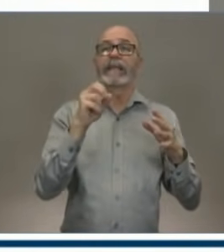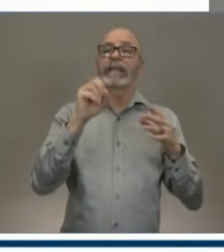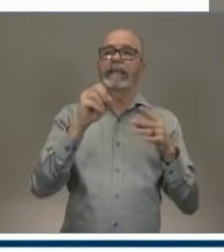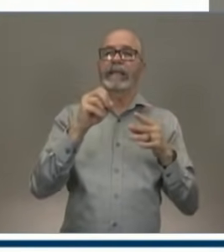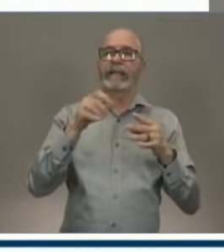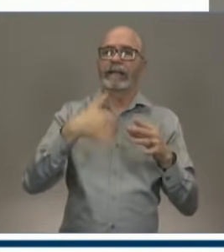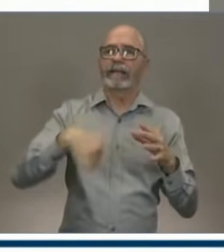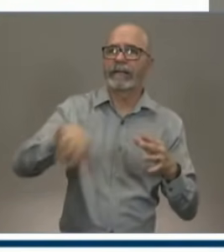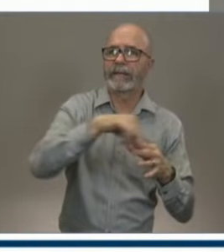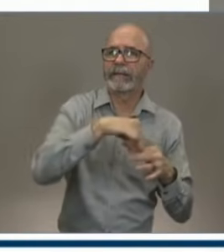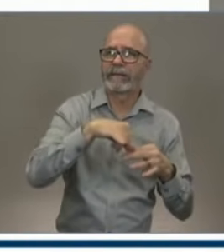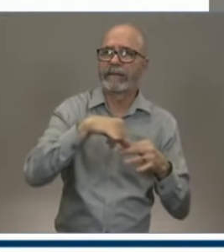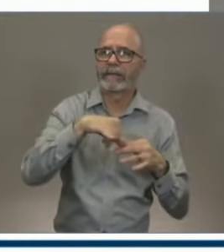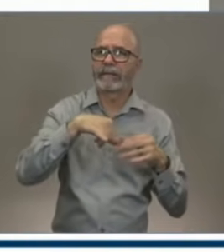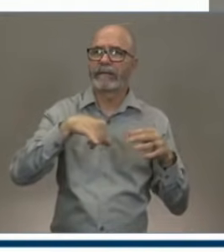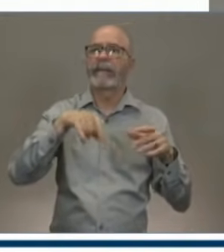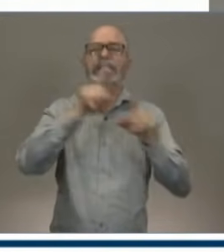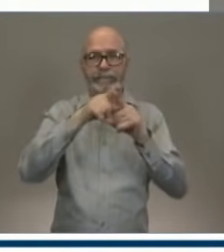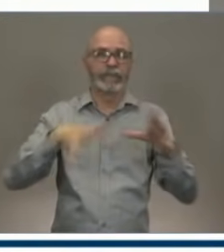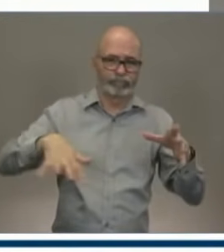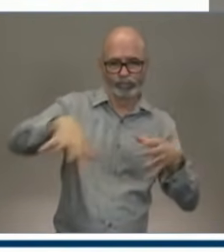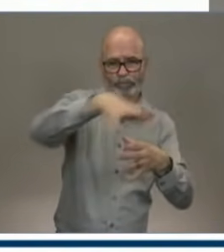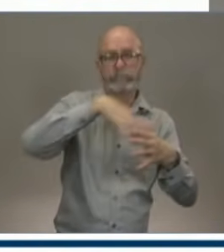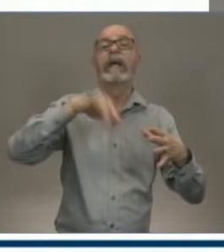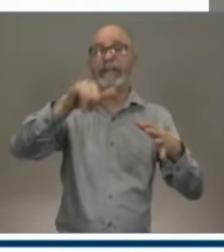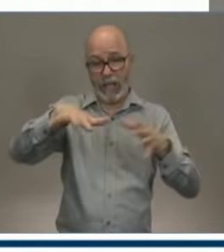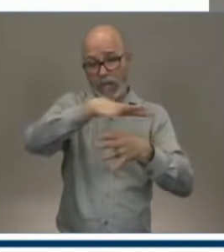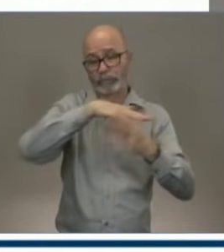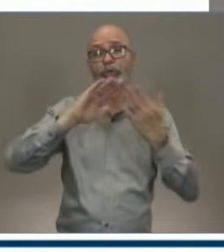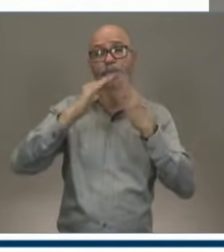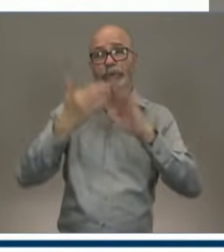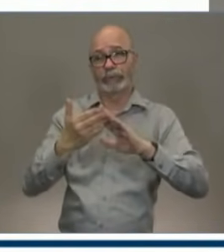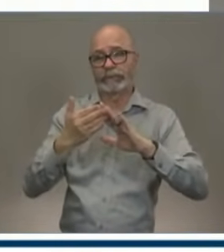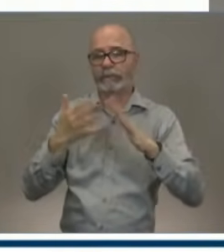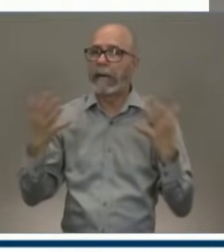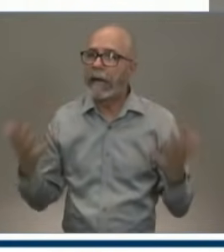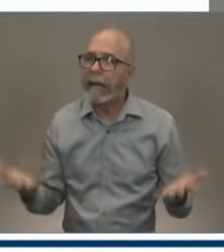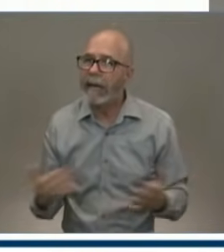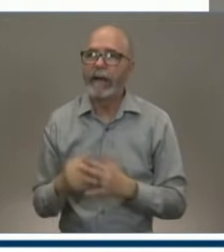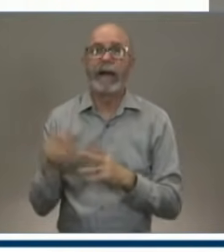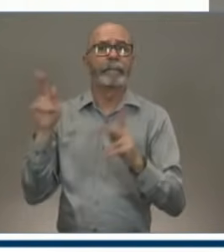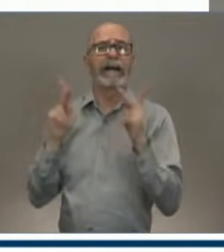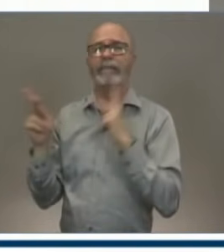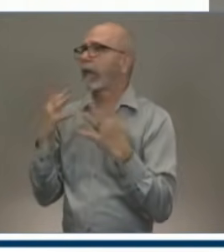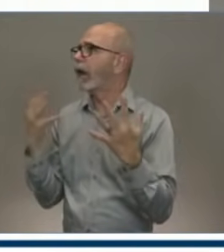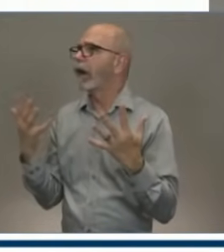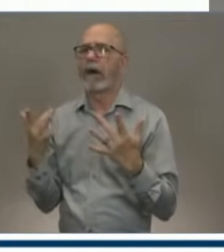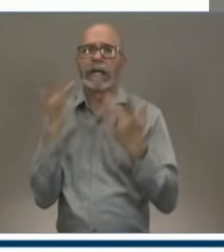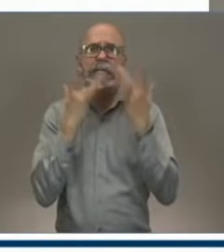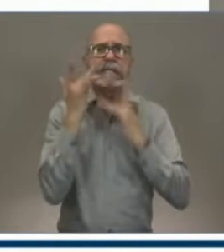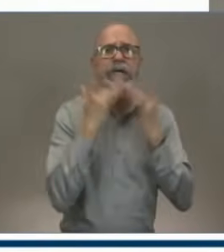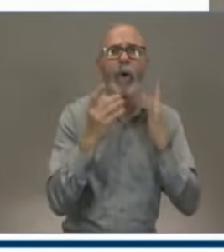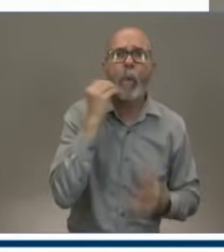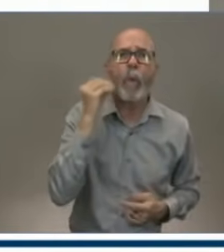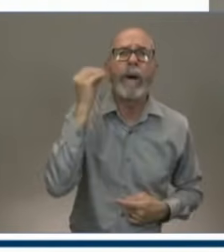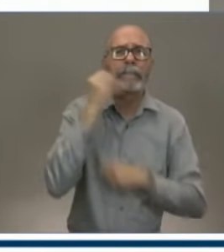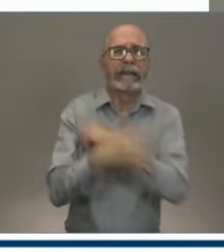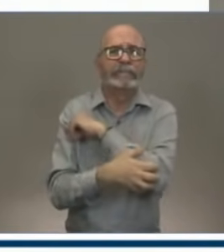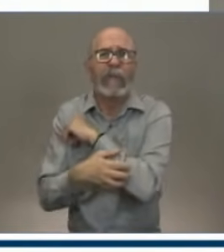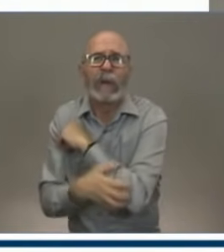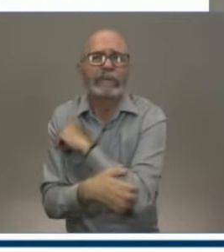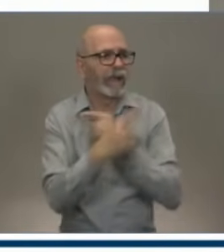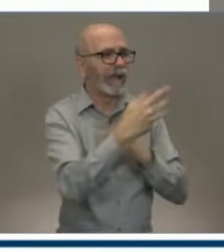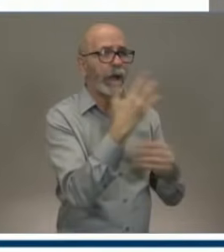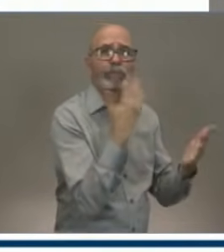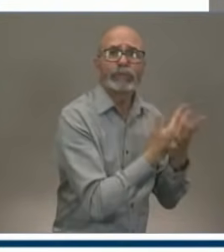are settings, whether it's in homeless shelters, correctional facilities, that there are people are both higher